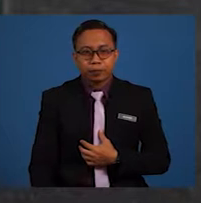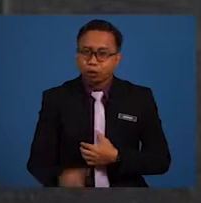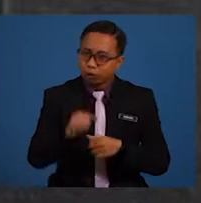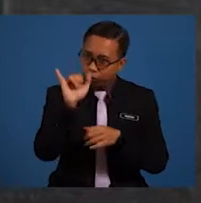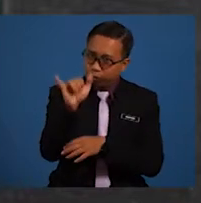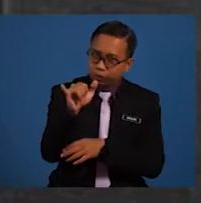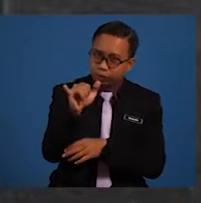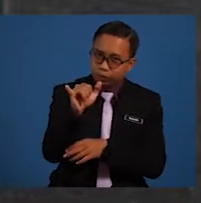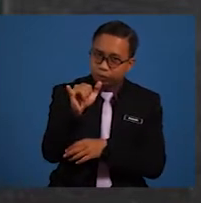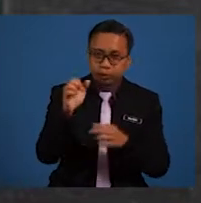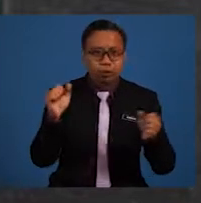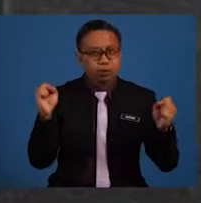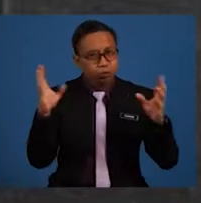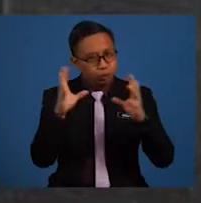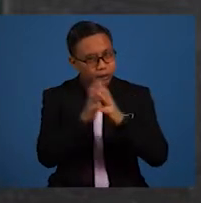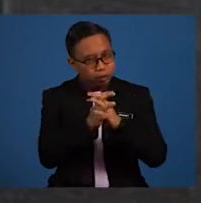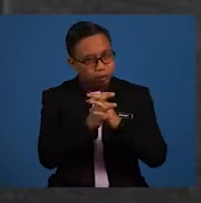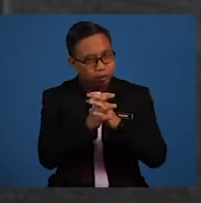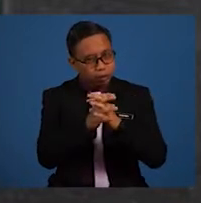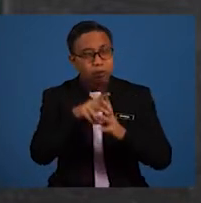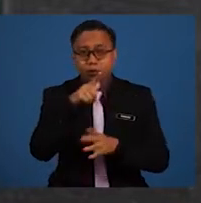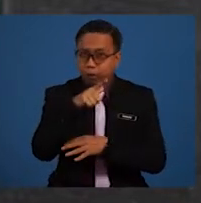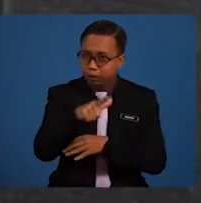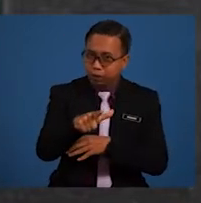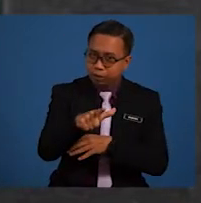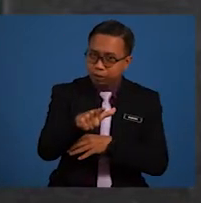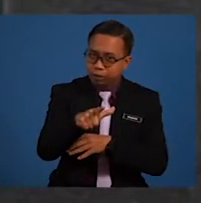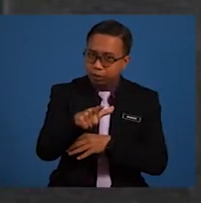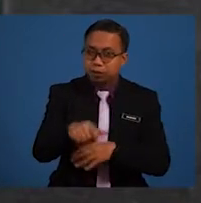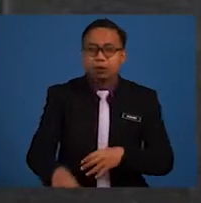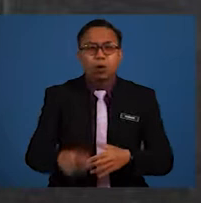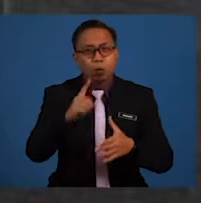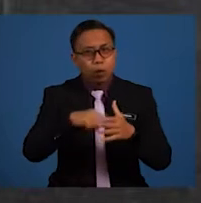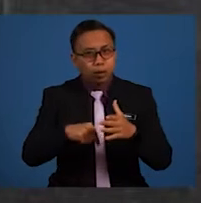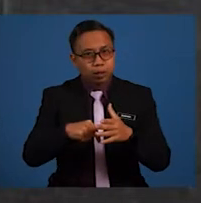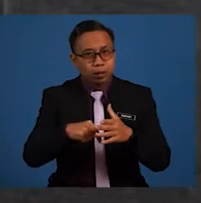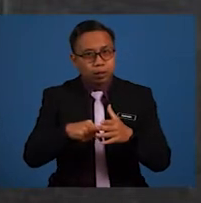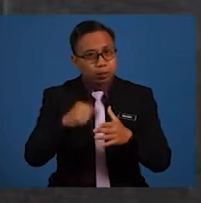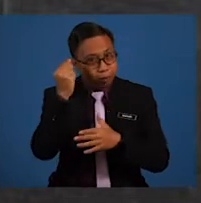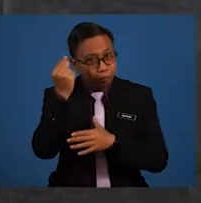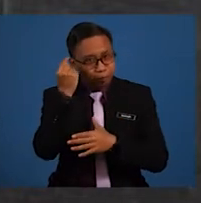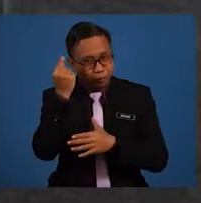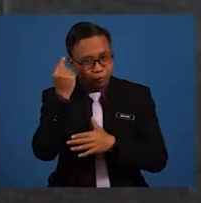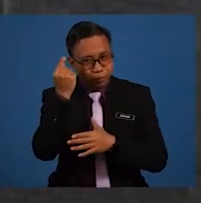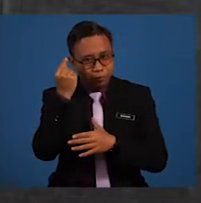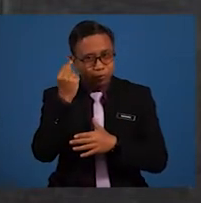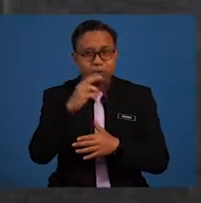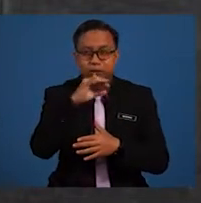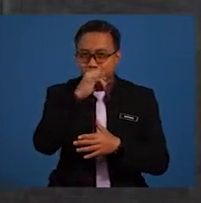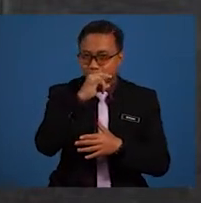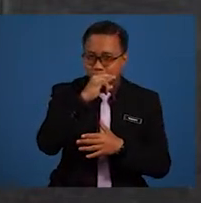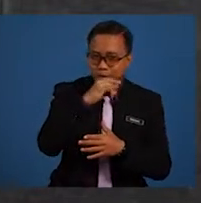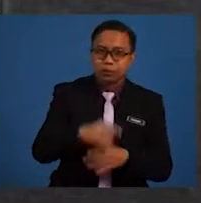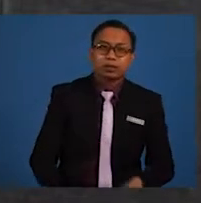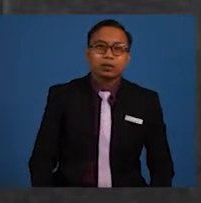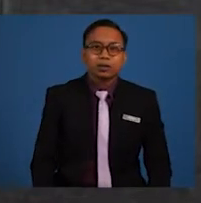of our being together forever? What a cruel joke